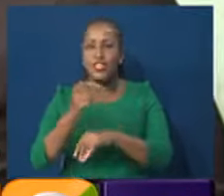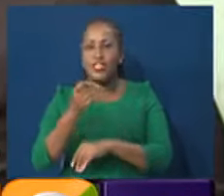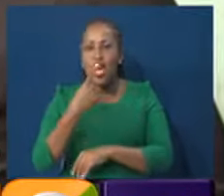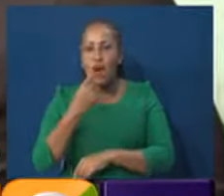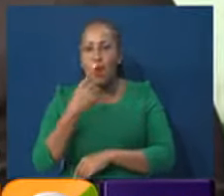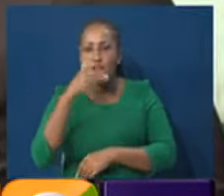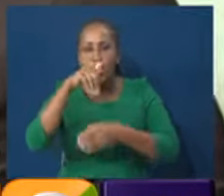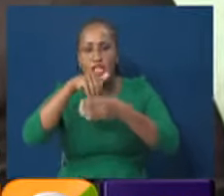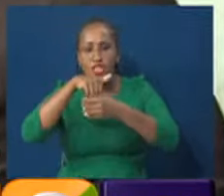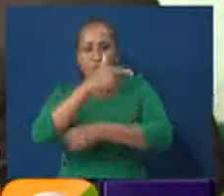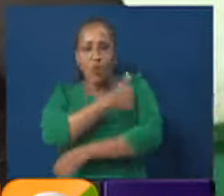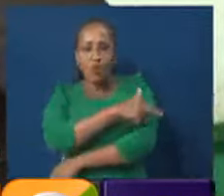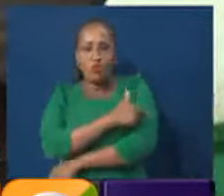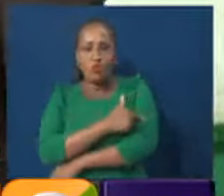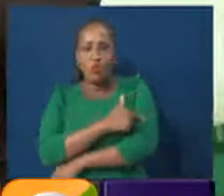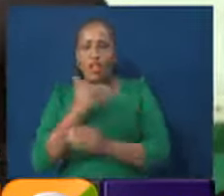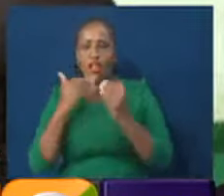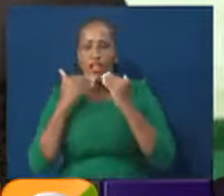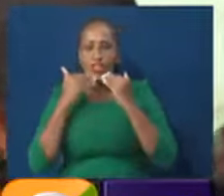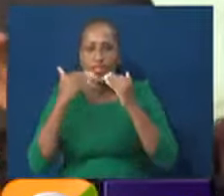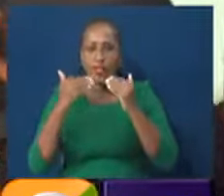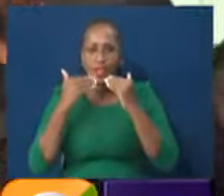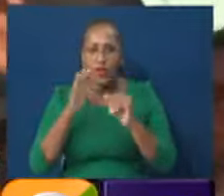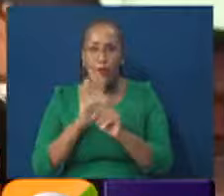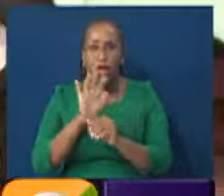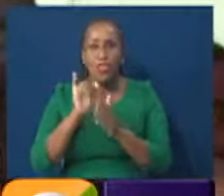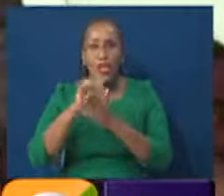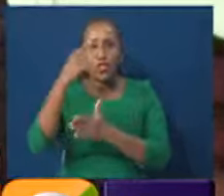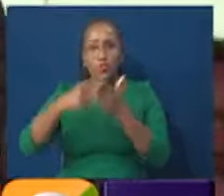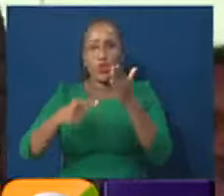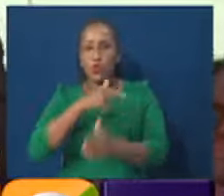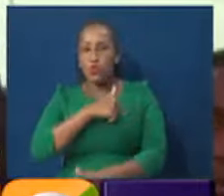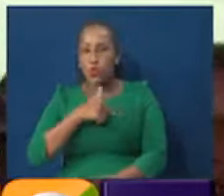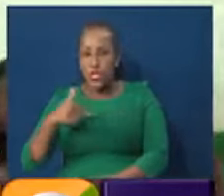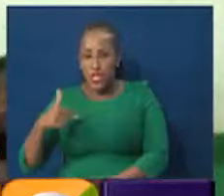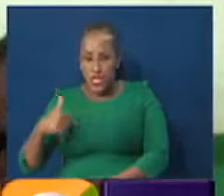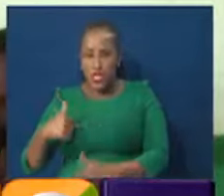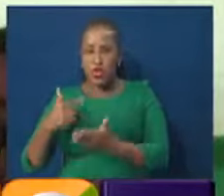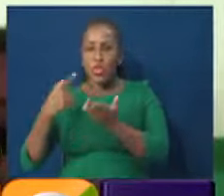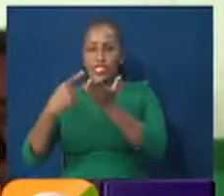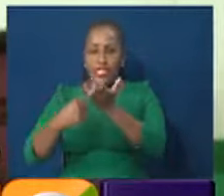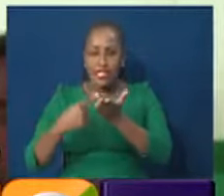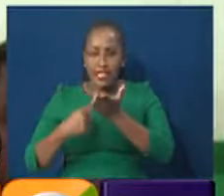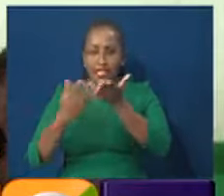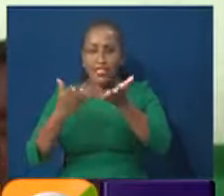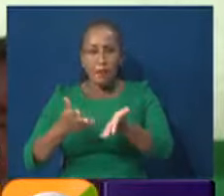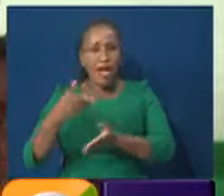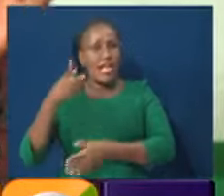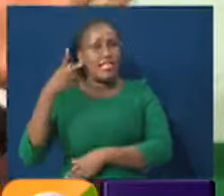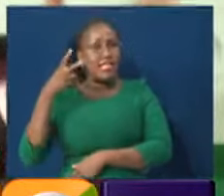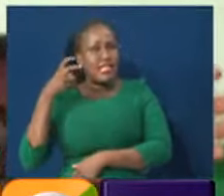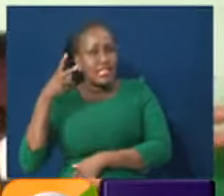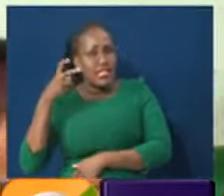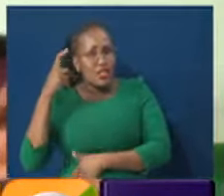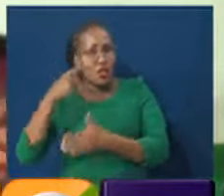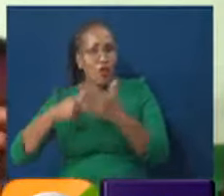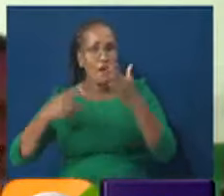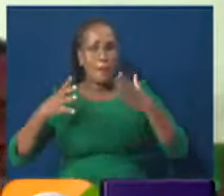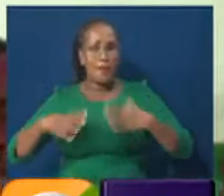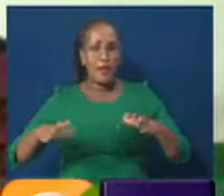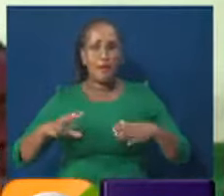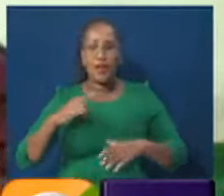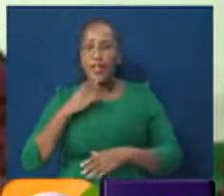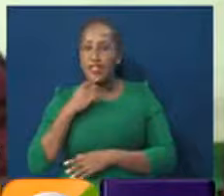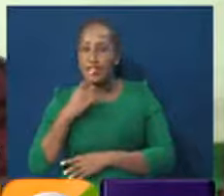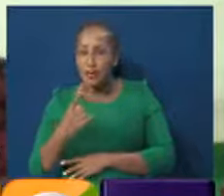mahospitali zetu. Asanteni sana. Thank you so much. That is what we are all about here. Listening to what Mwananchi is saying